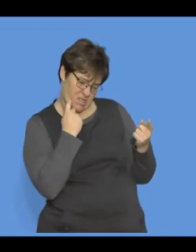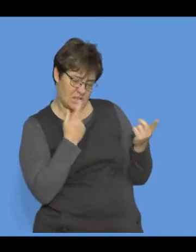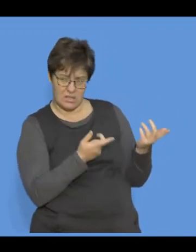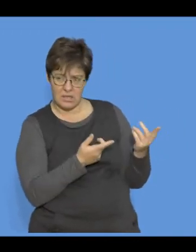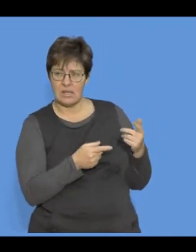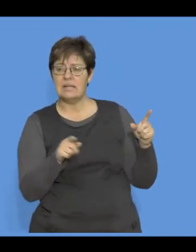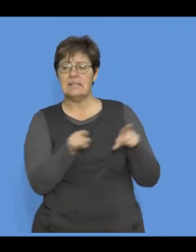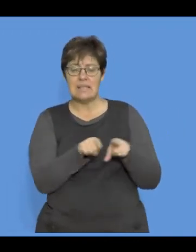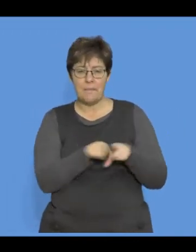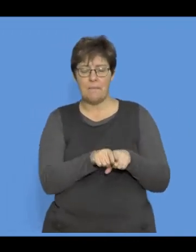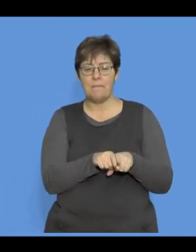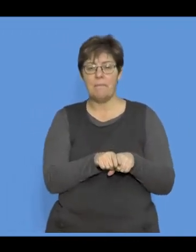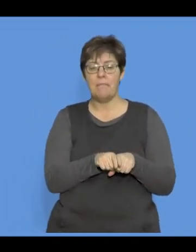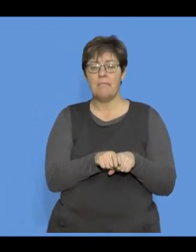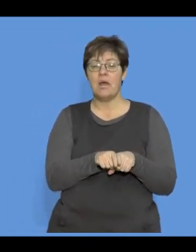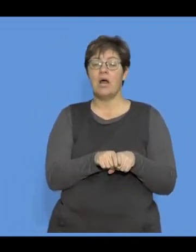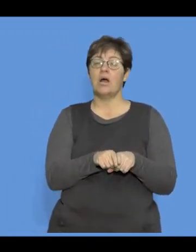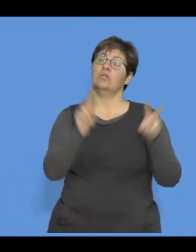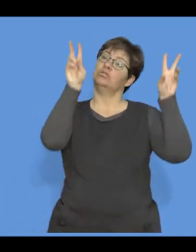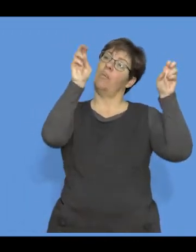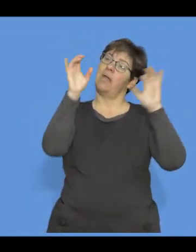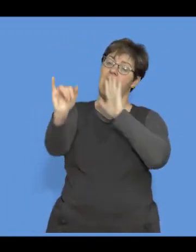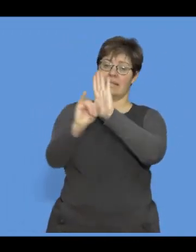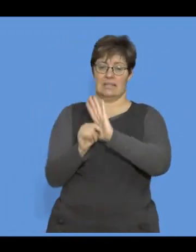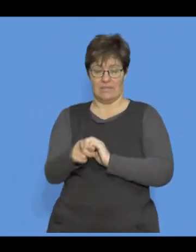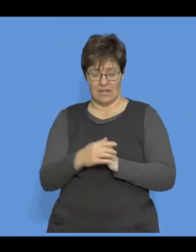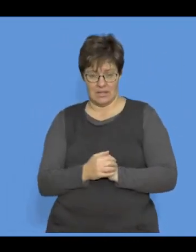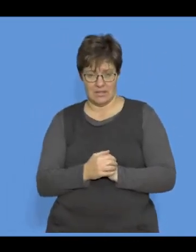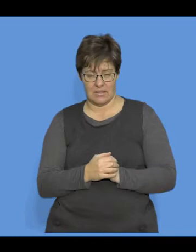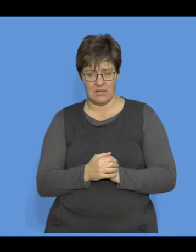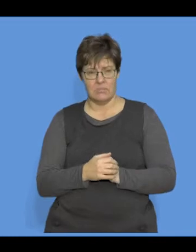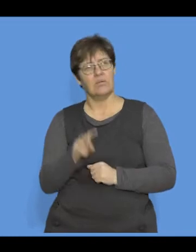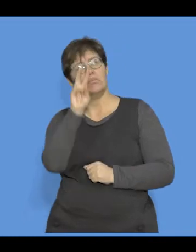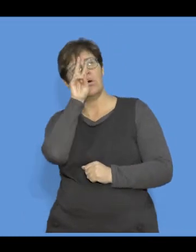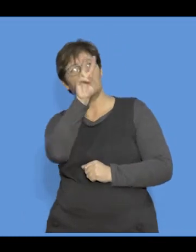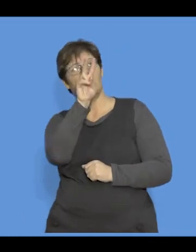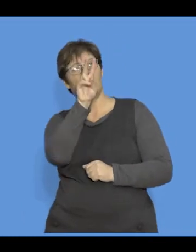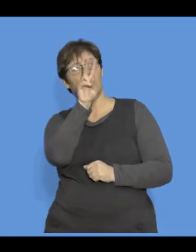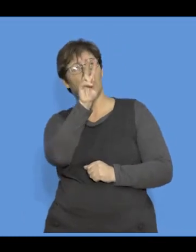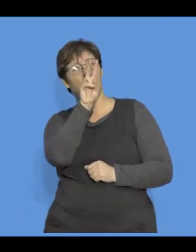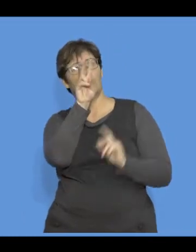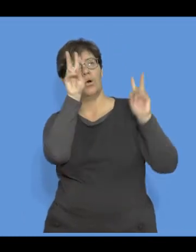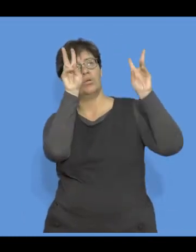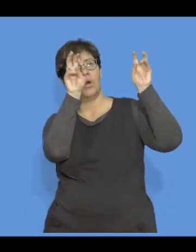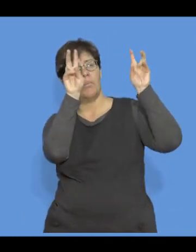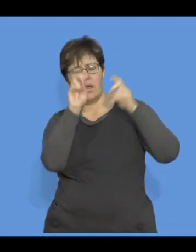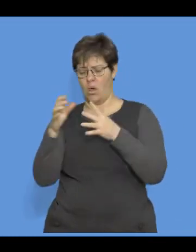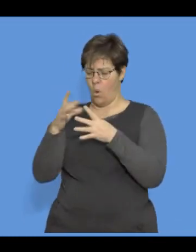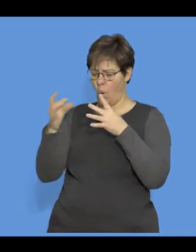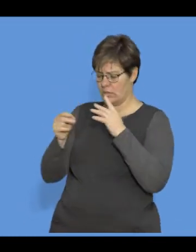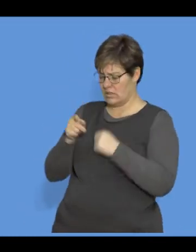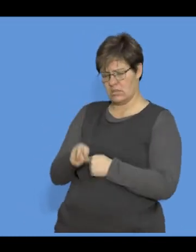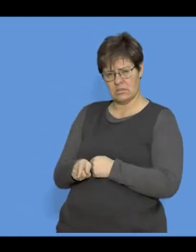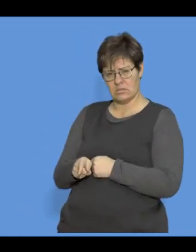I also try and identify the topics. There are times when I've looked at the topic, I look carefully at the option and then